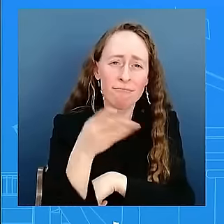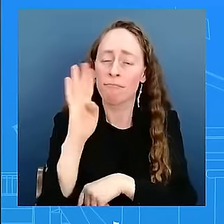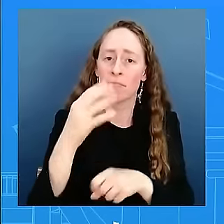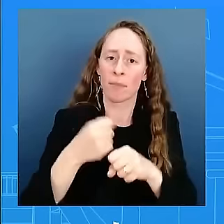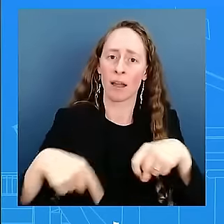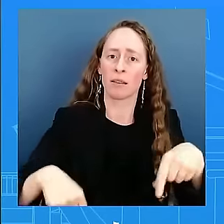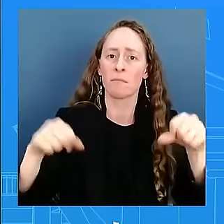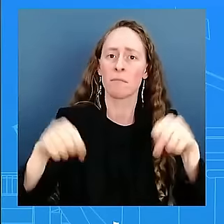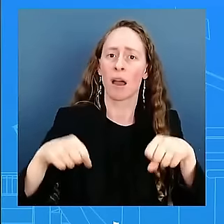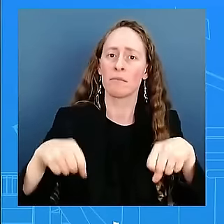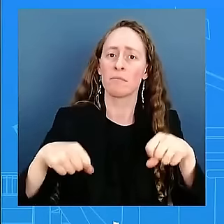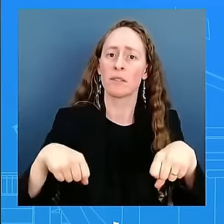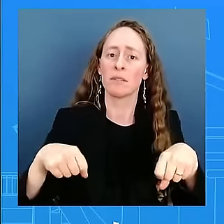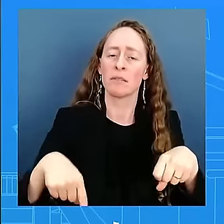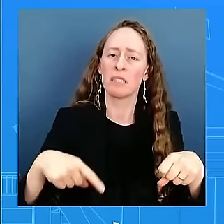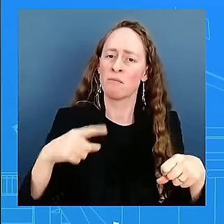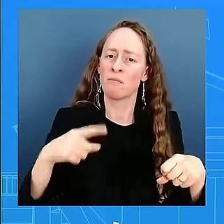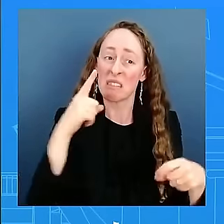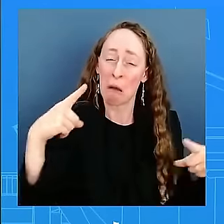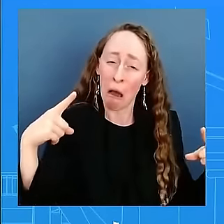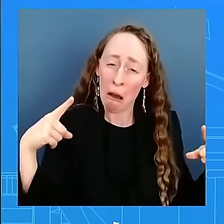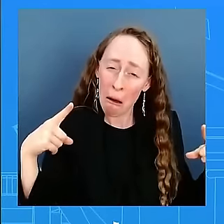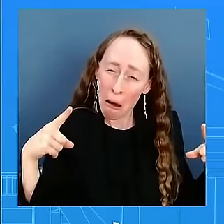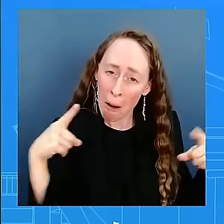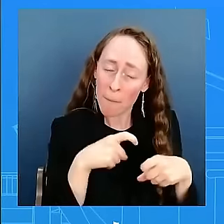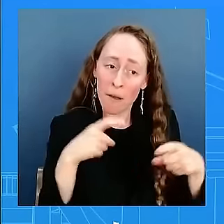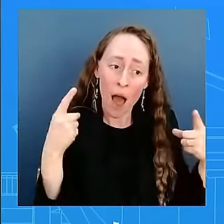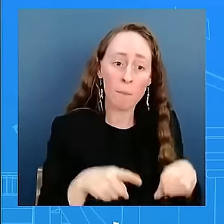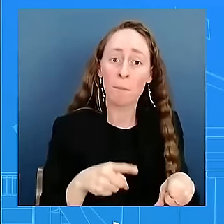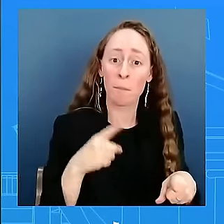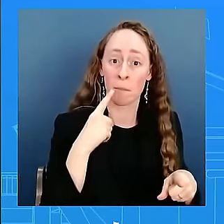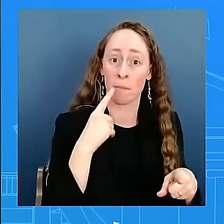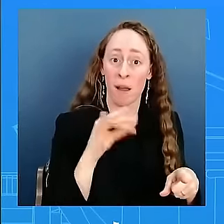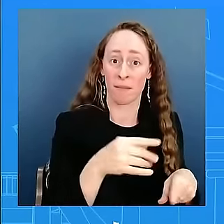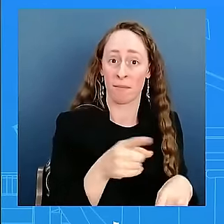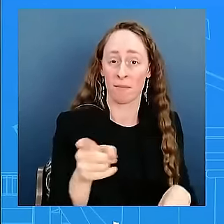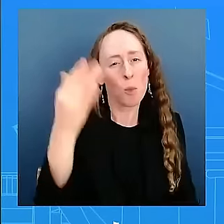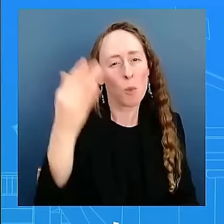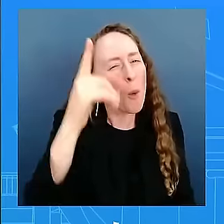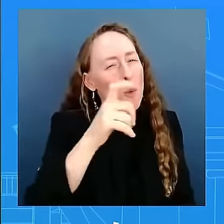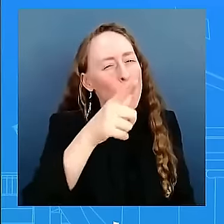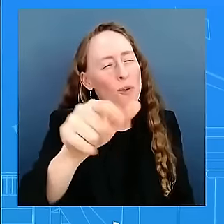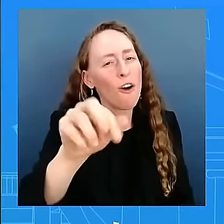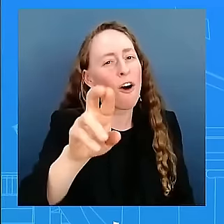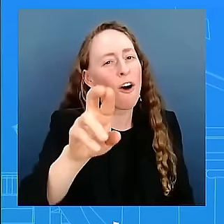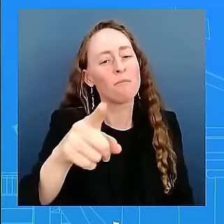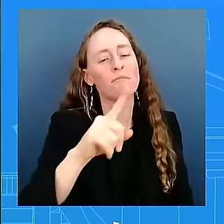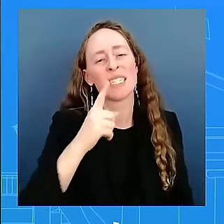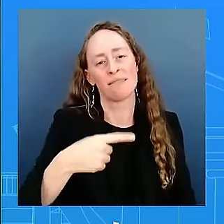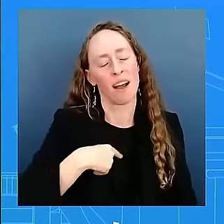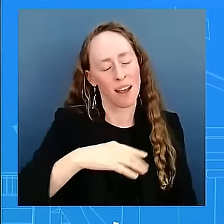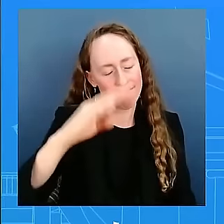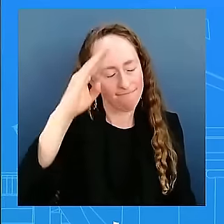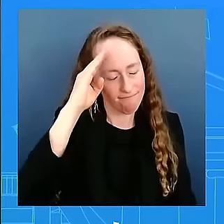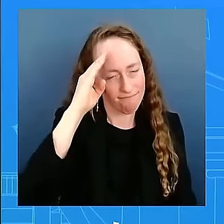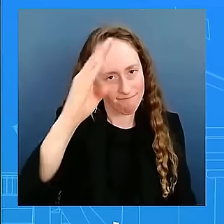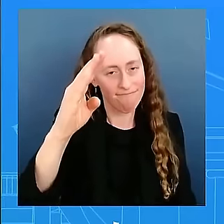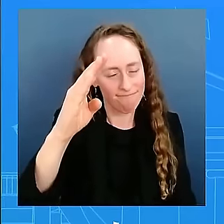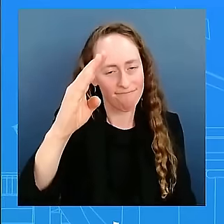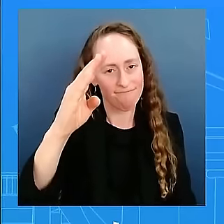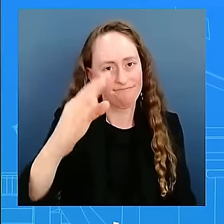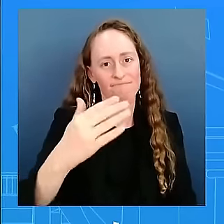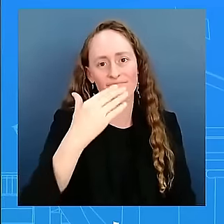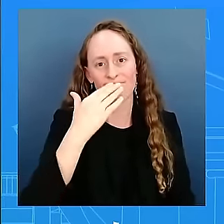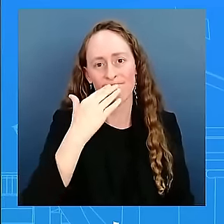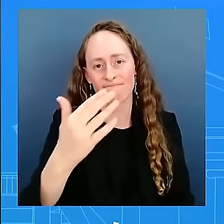So they know who they are. I salute them. And every American should be proud to have those kind of people standing up on